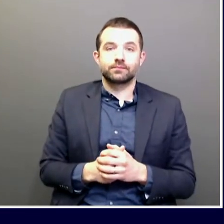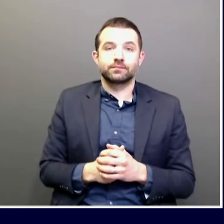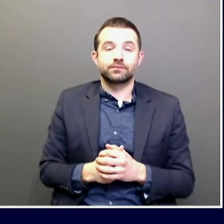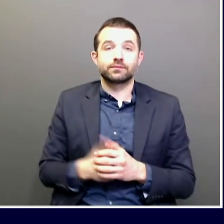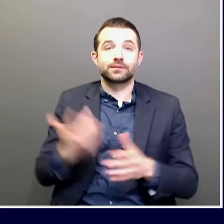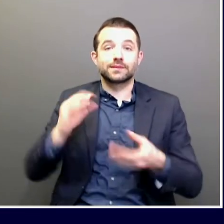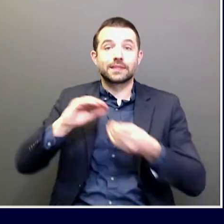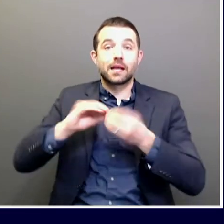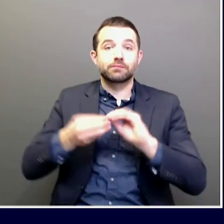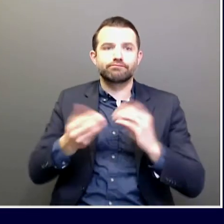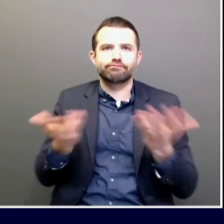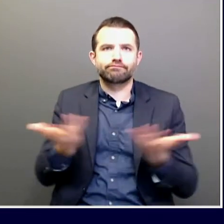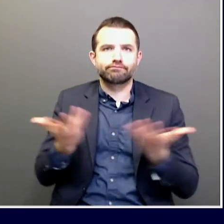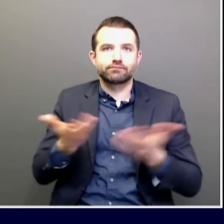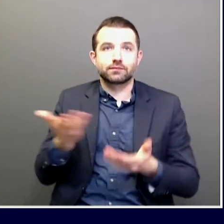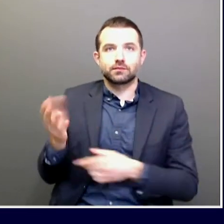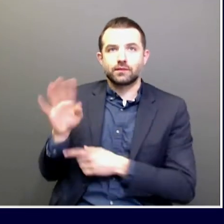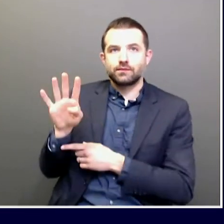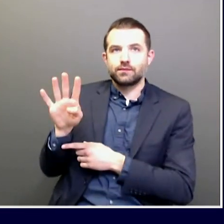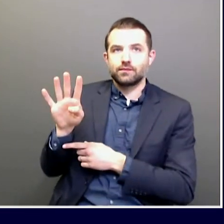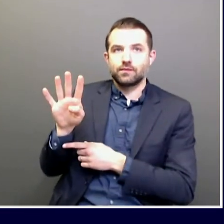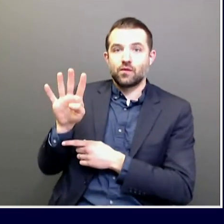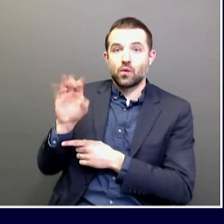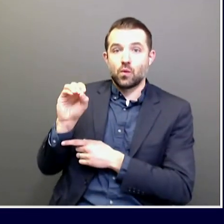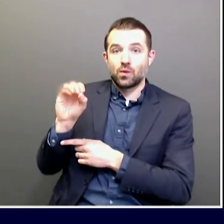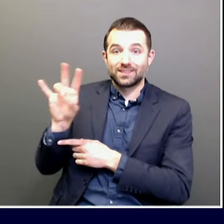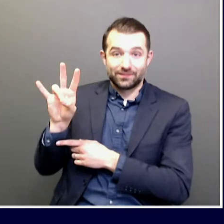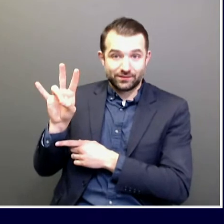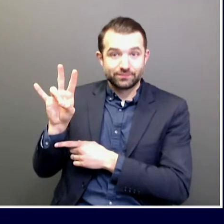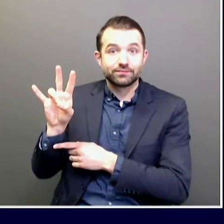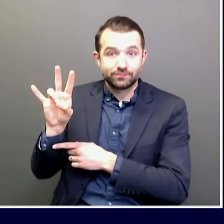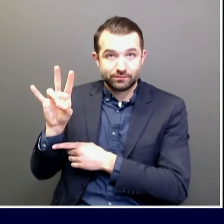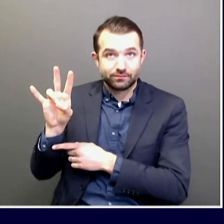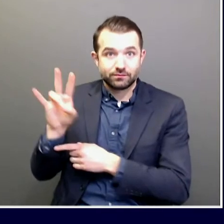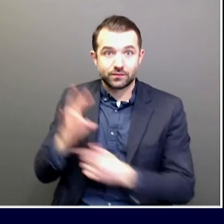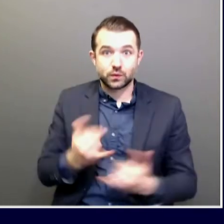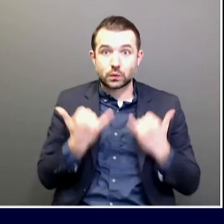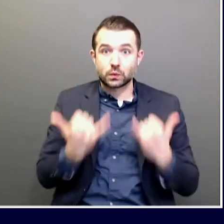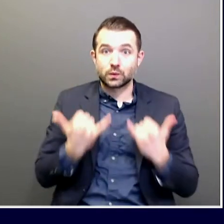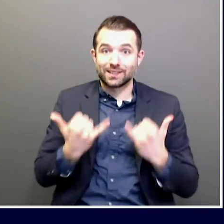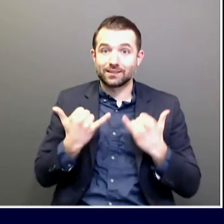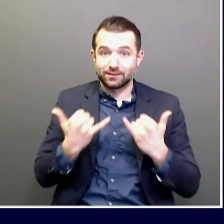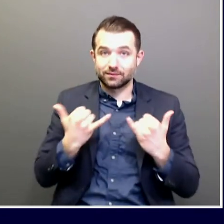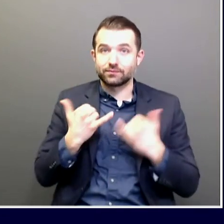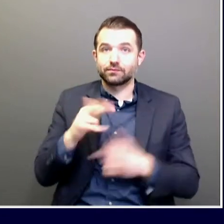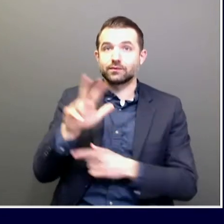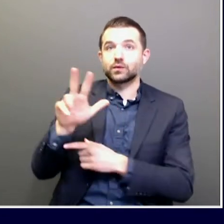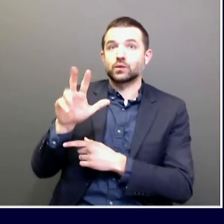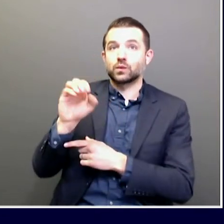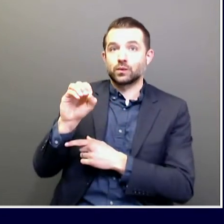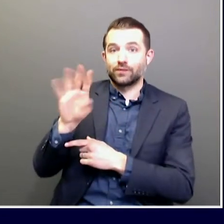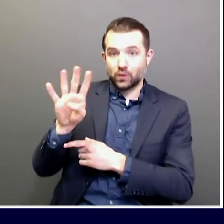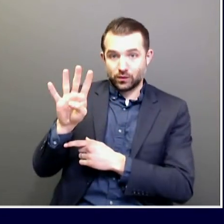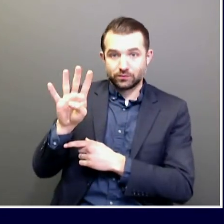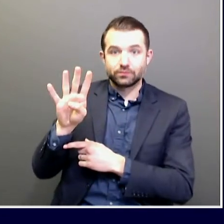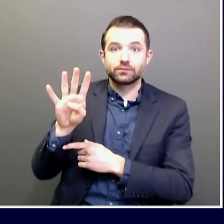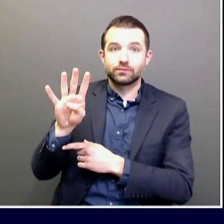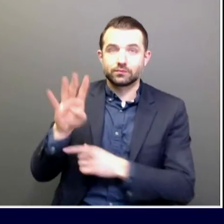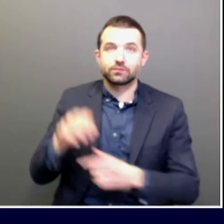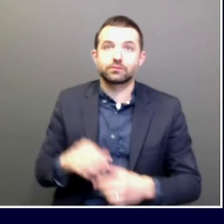an ICU in Maine with COVID-19. However, 2 weeks ago, that number was at 88.